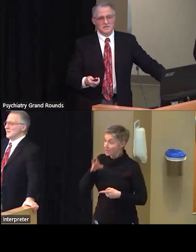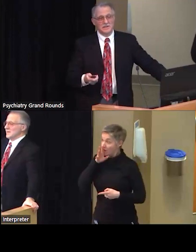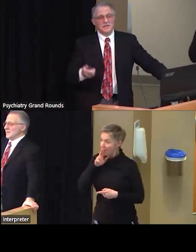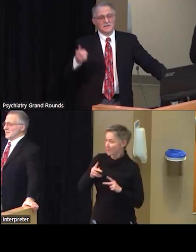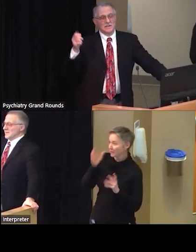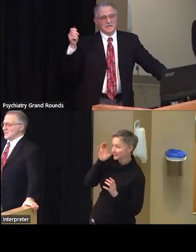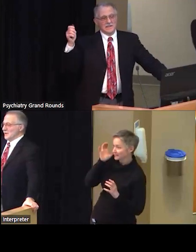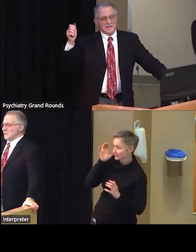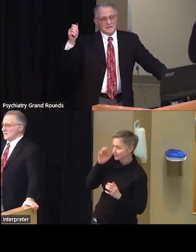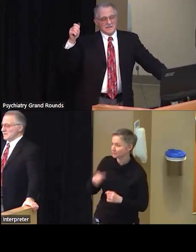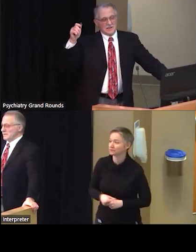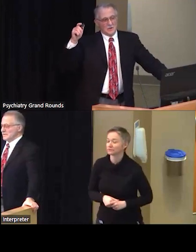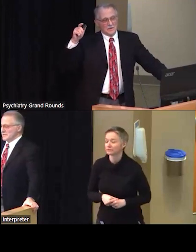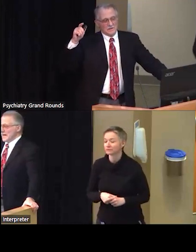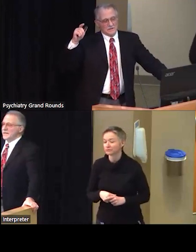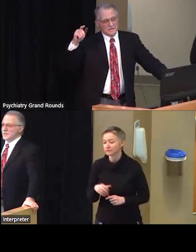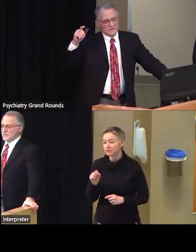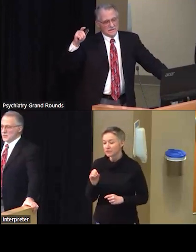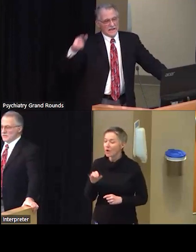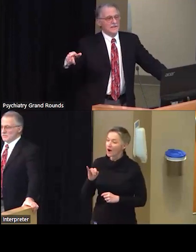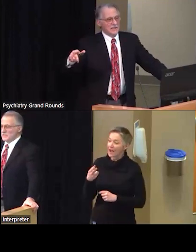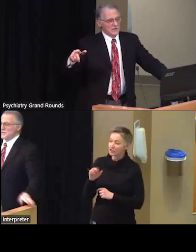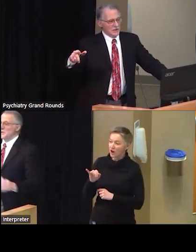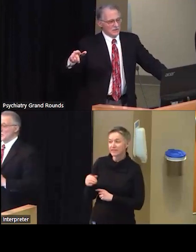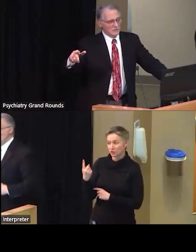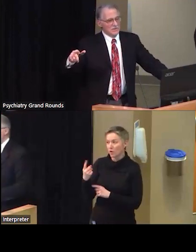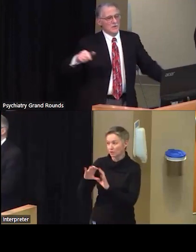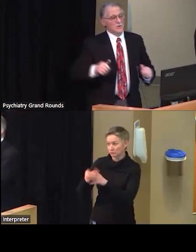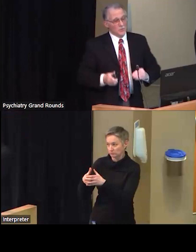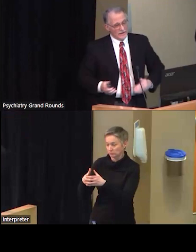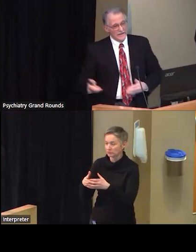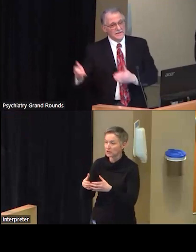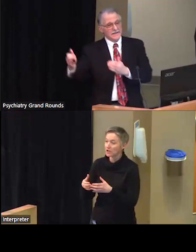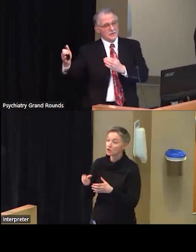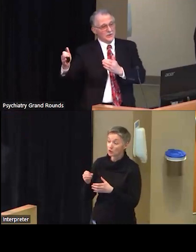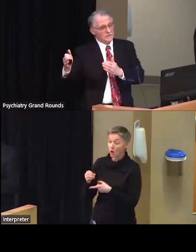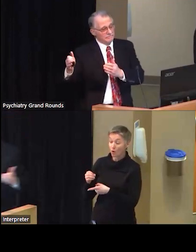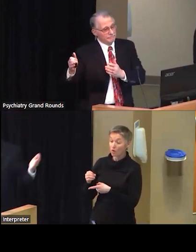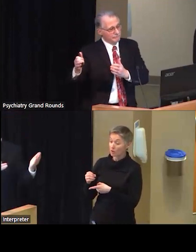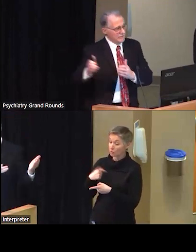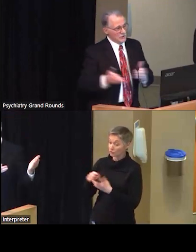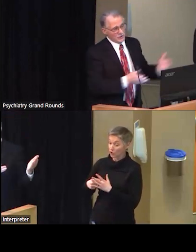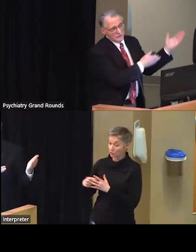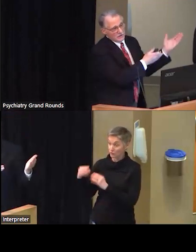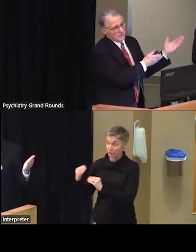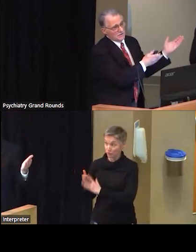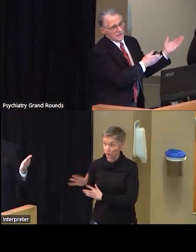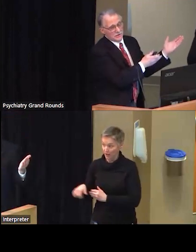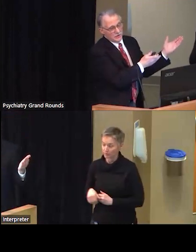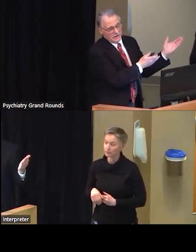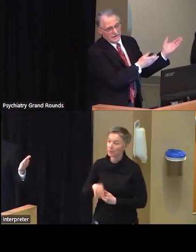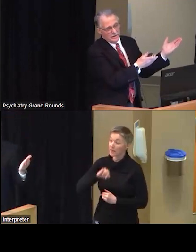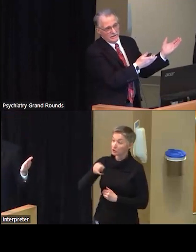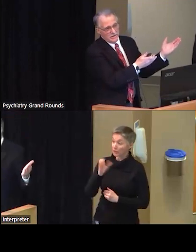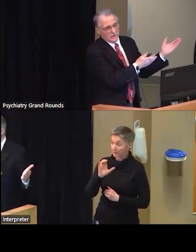people listen. So IHI is one of them. So we're getting in that door. The Joint Commission is, and